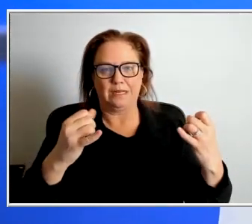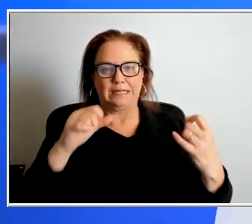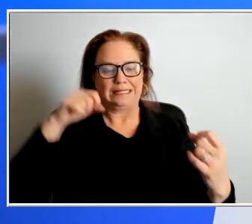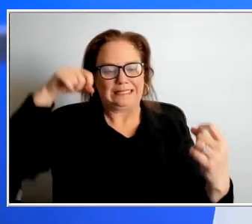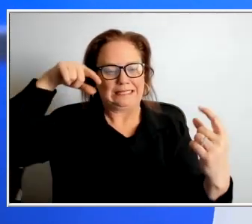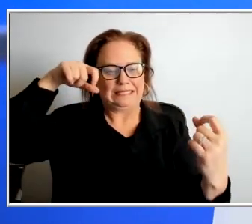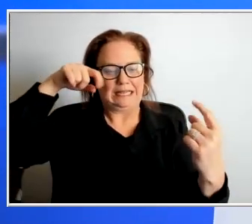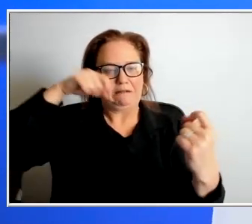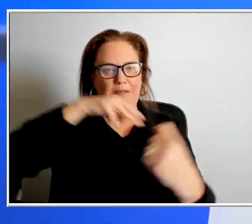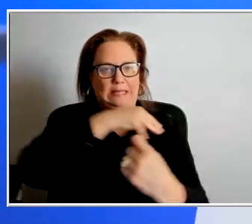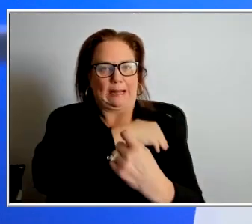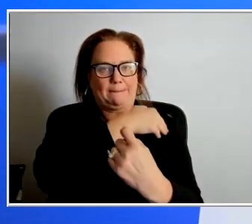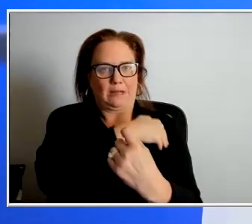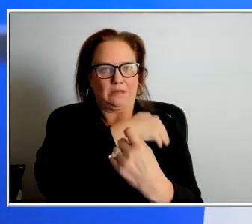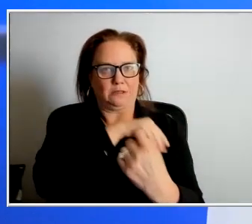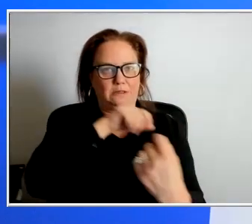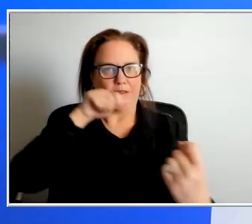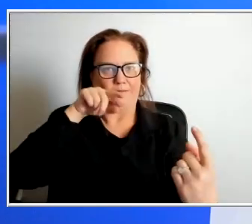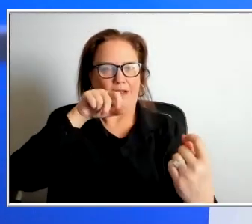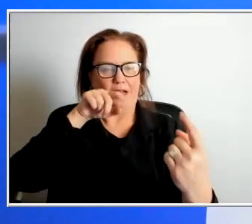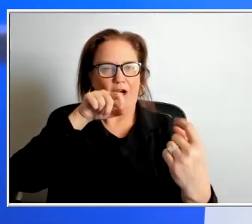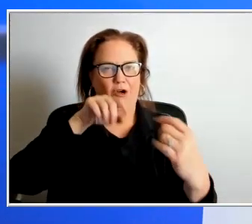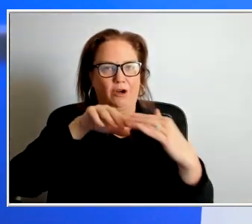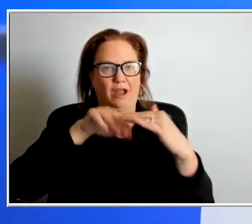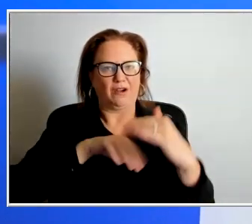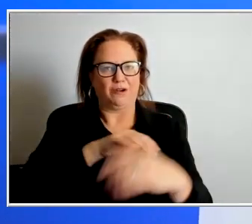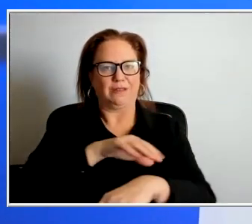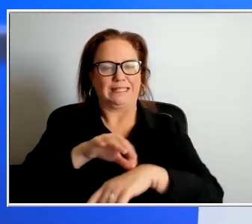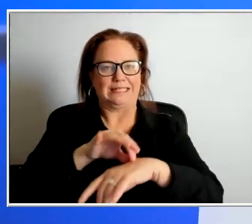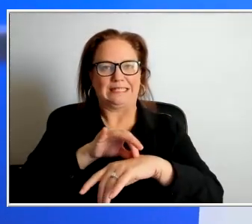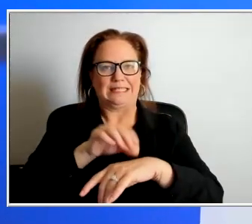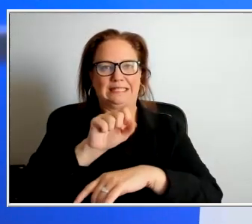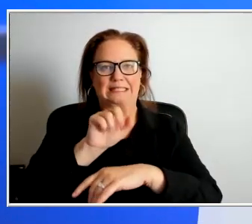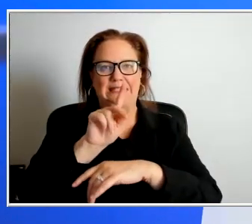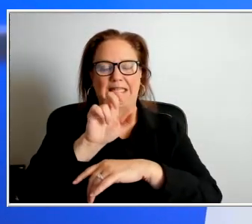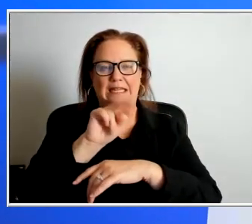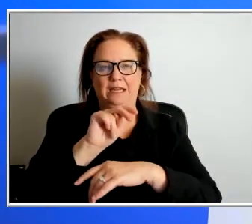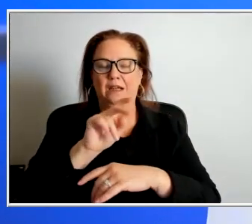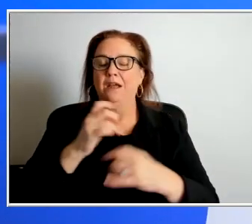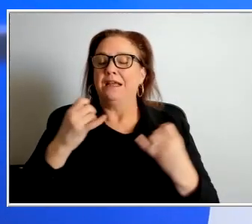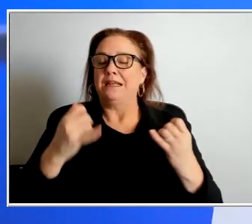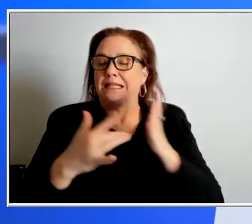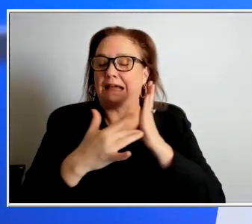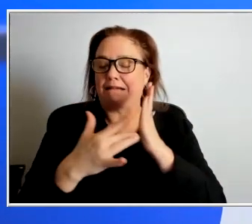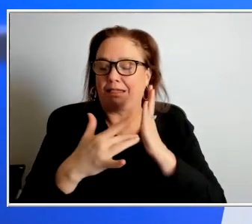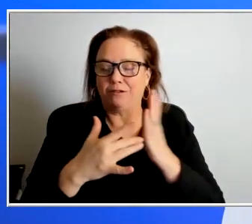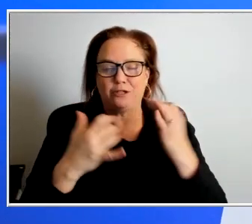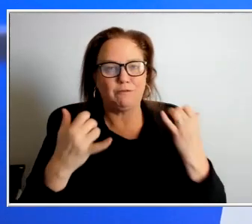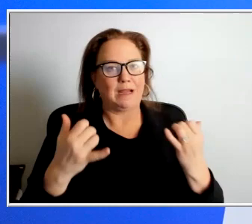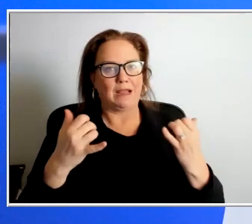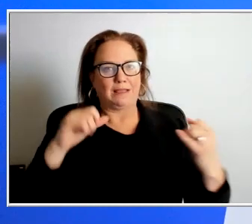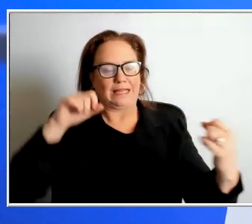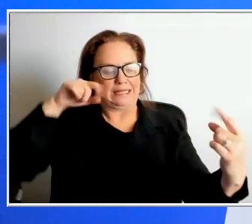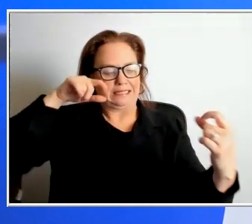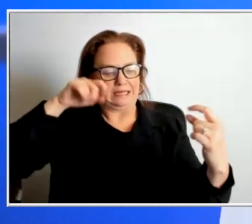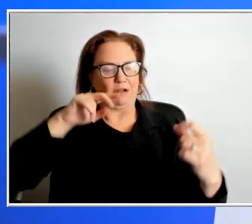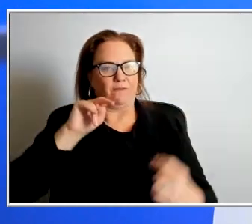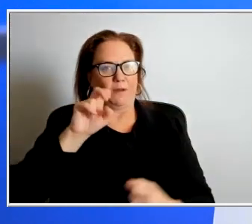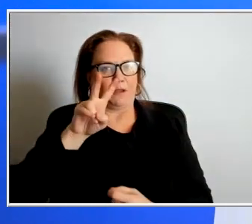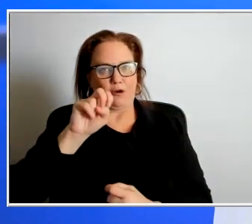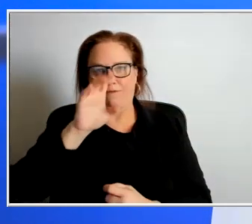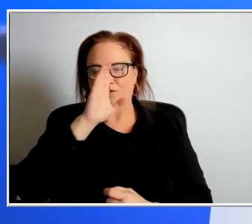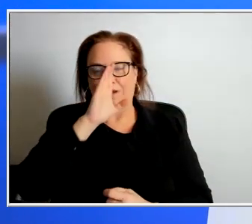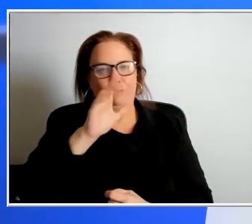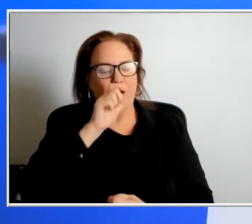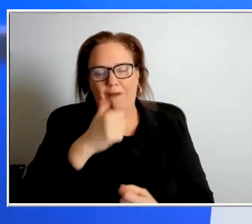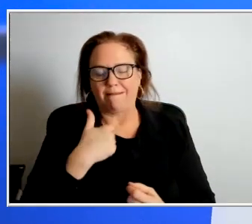muscle is firing underneath the skin. We don't have any interface right now that can pick up a signal from the nerve directly. And so